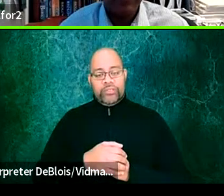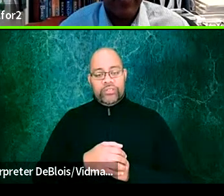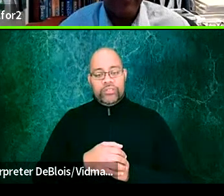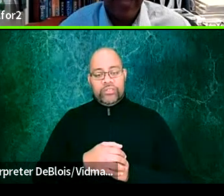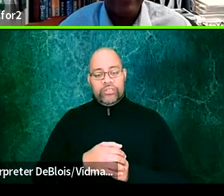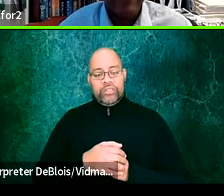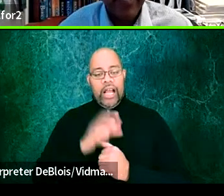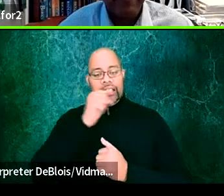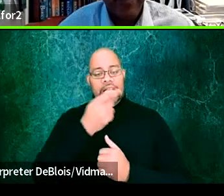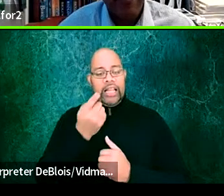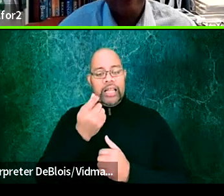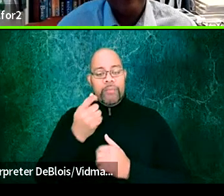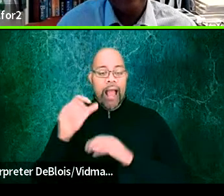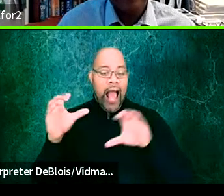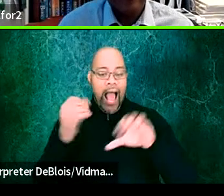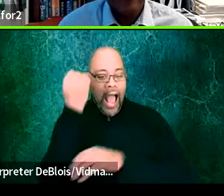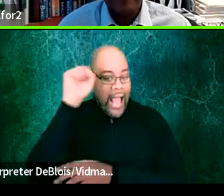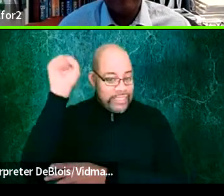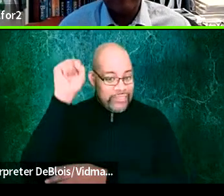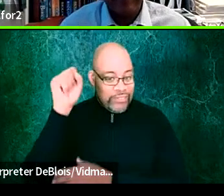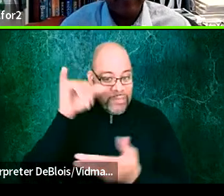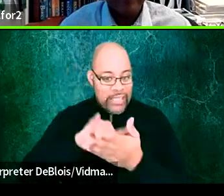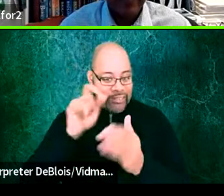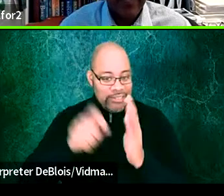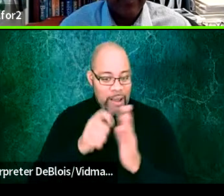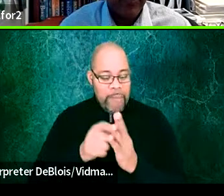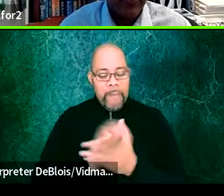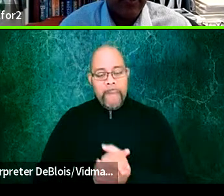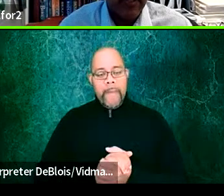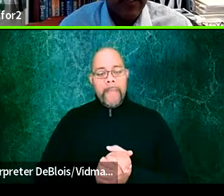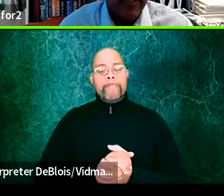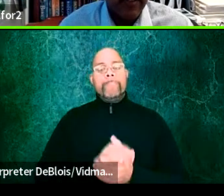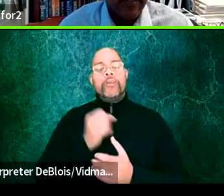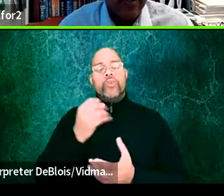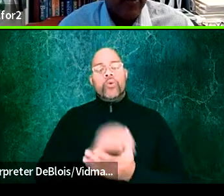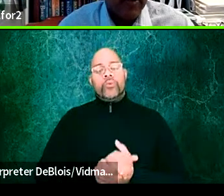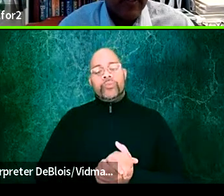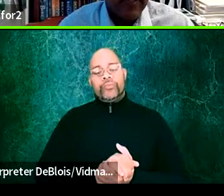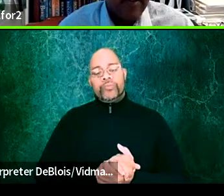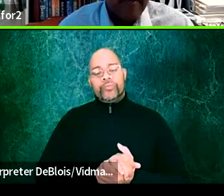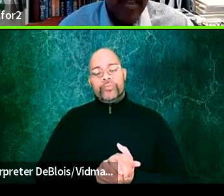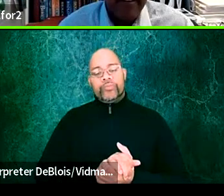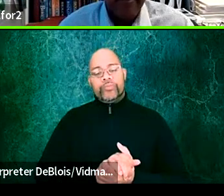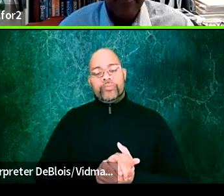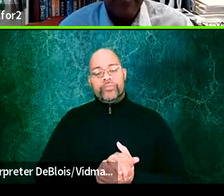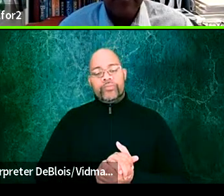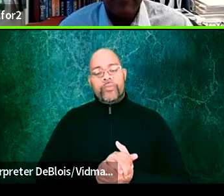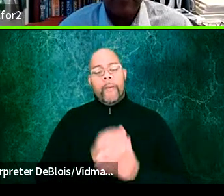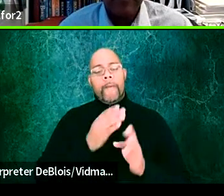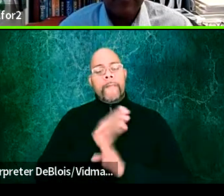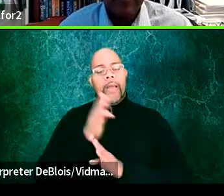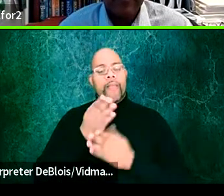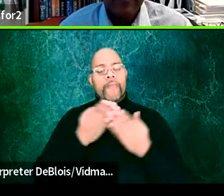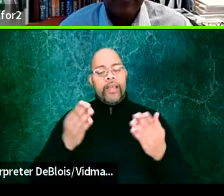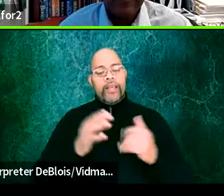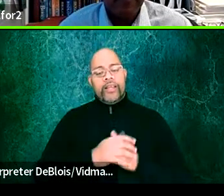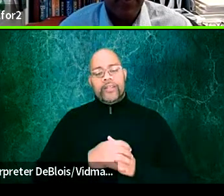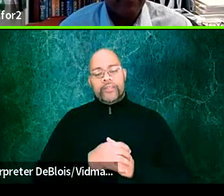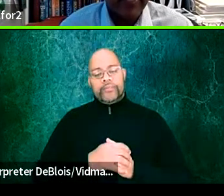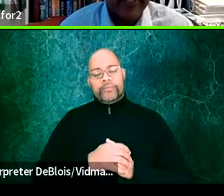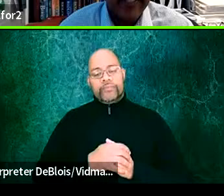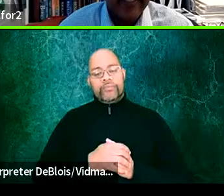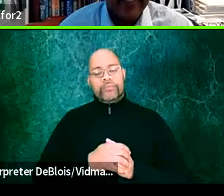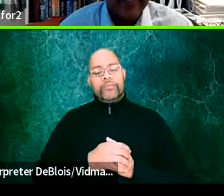I guess, a little activism there. And so the main thing is